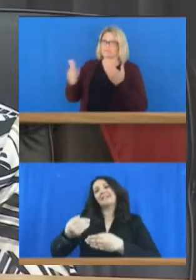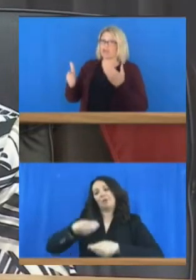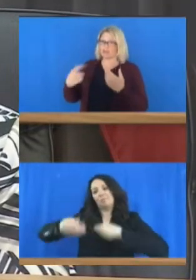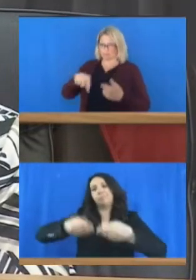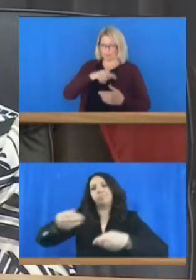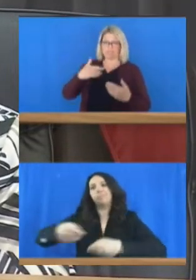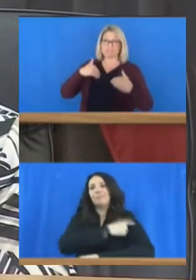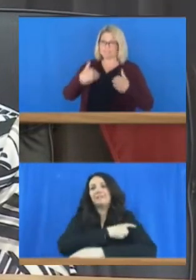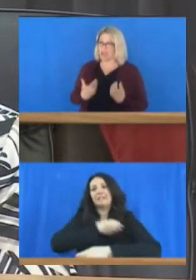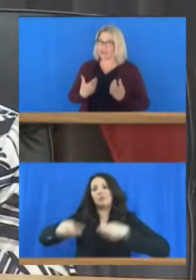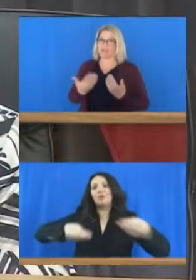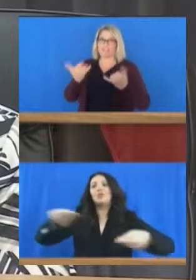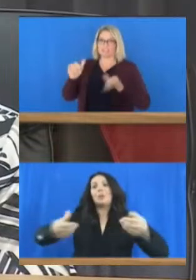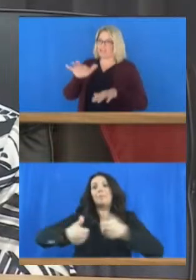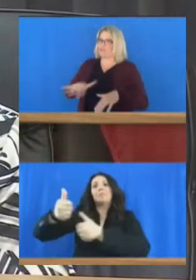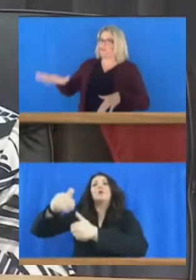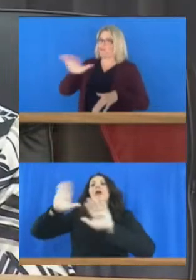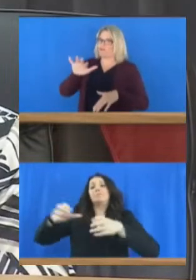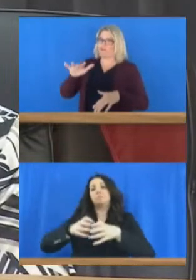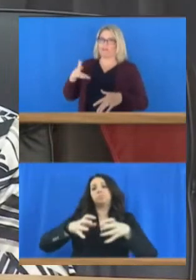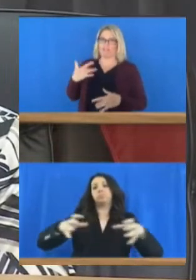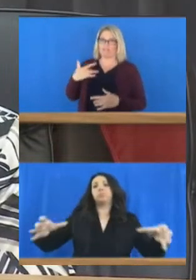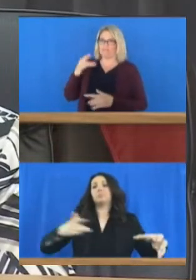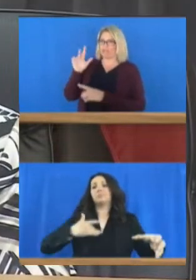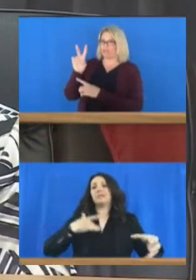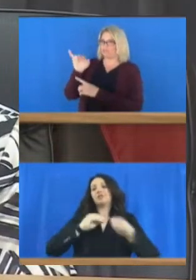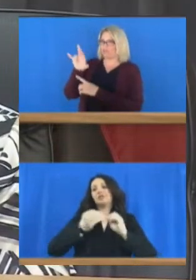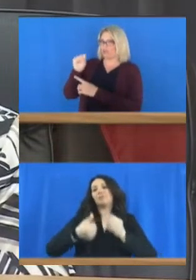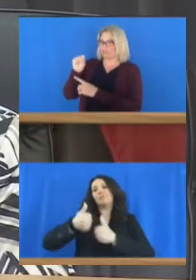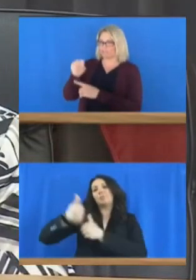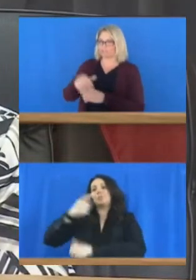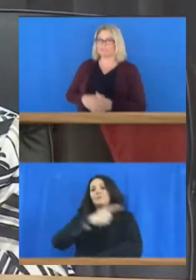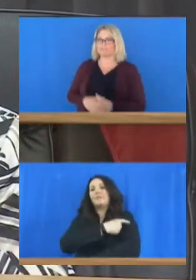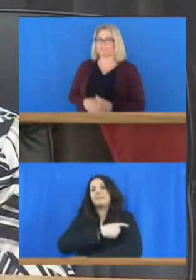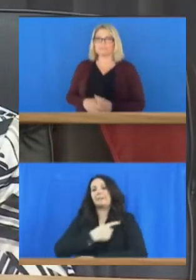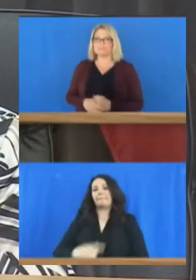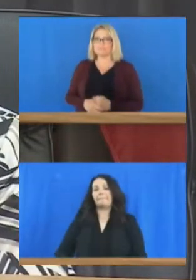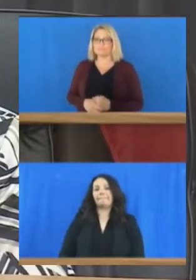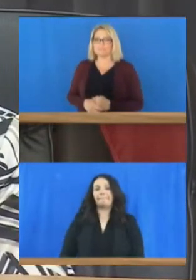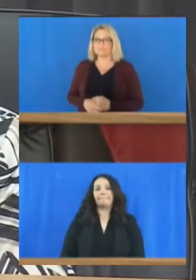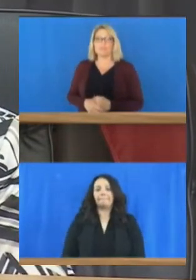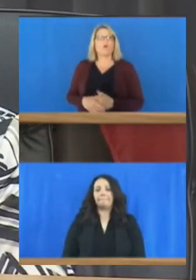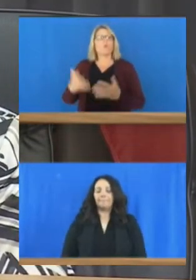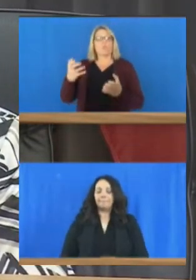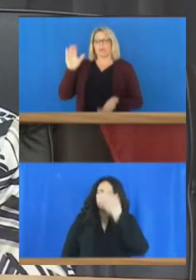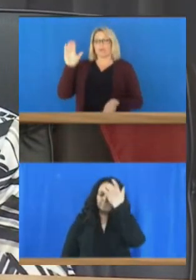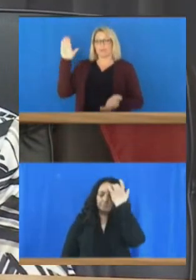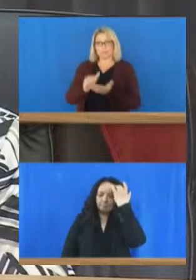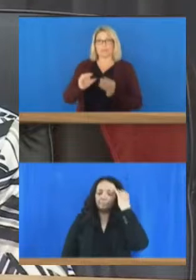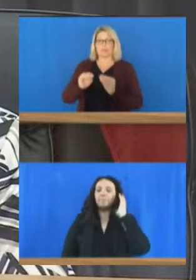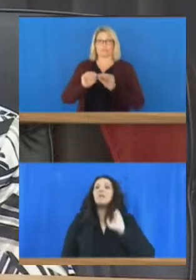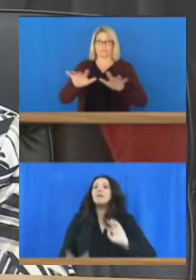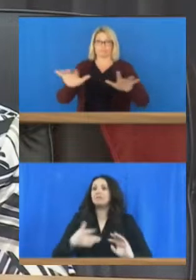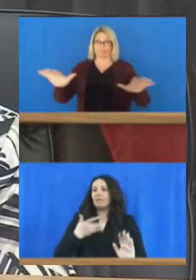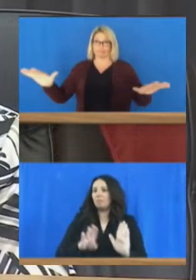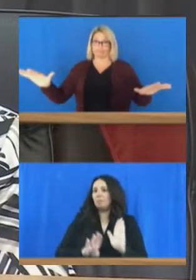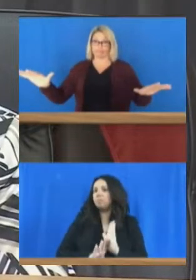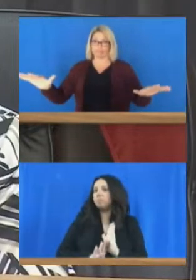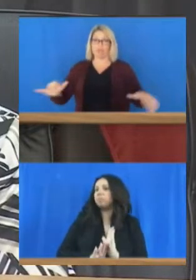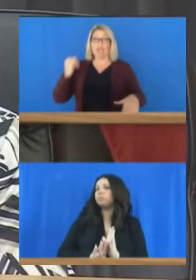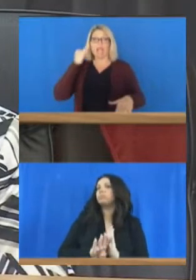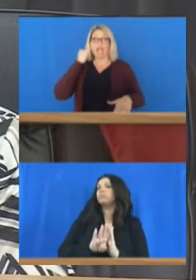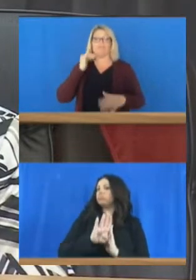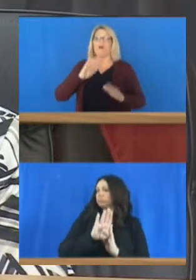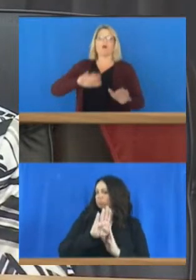24 hours of the the case being identified, the close contacts were already positive for COVID-19. It